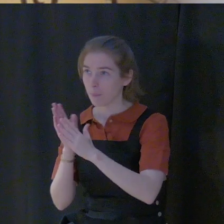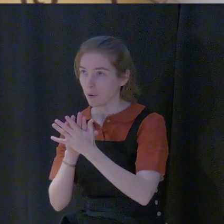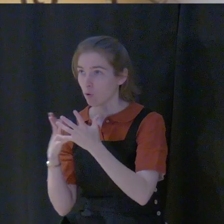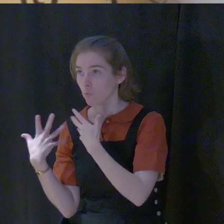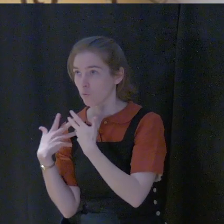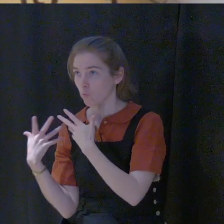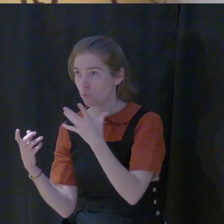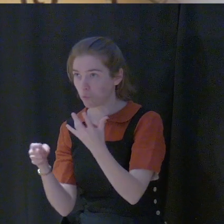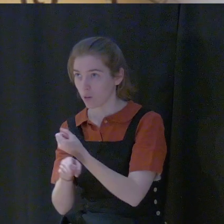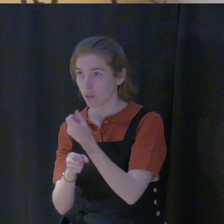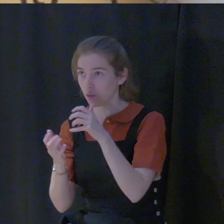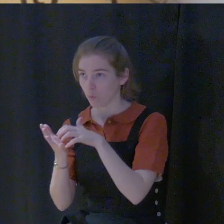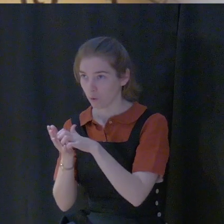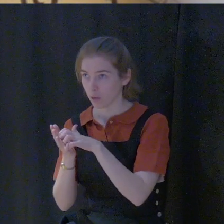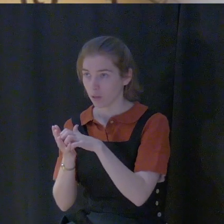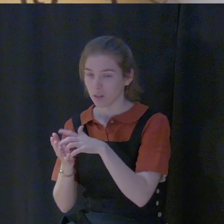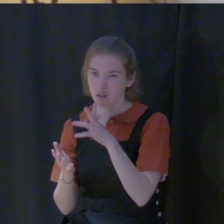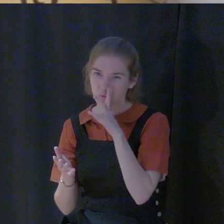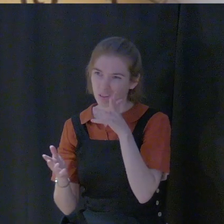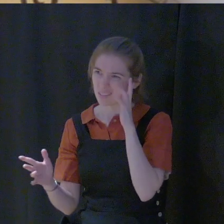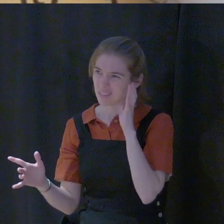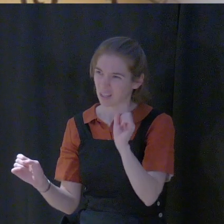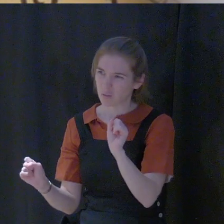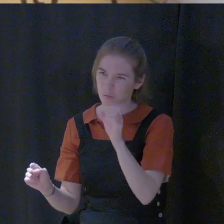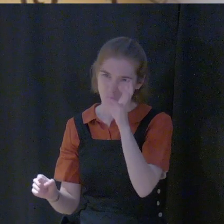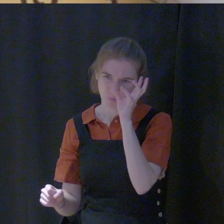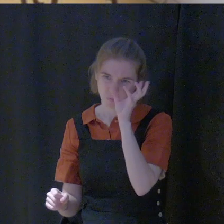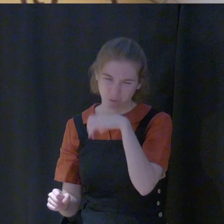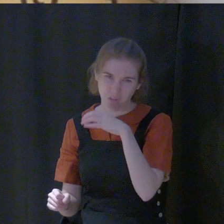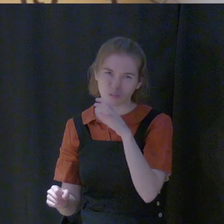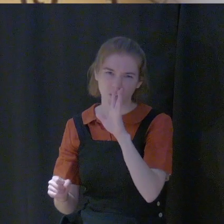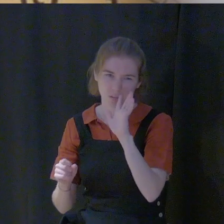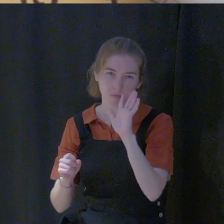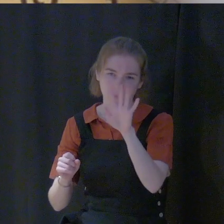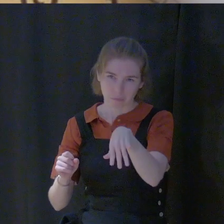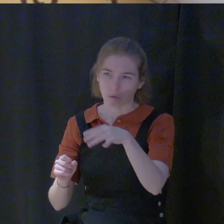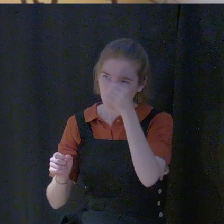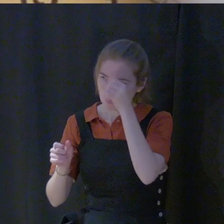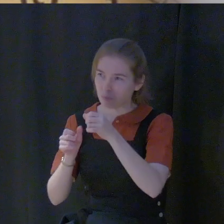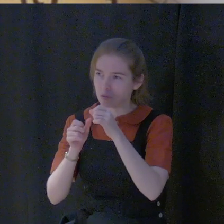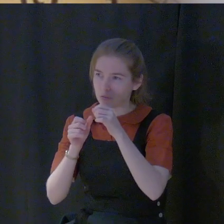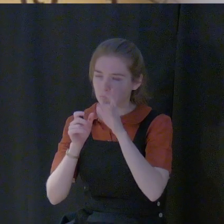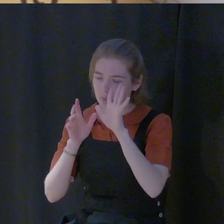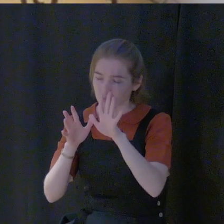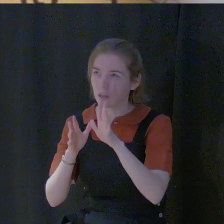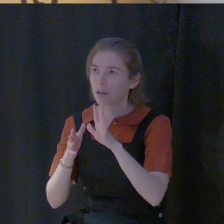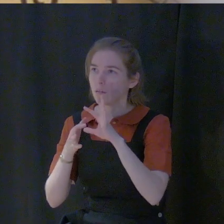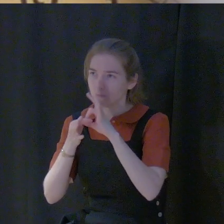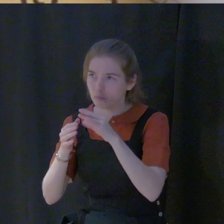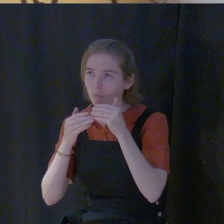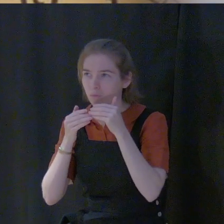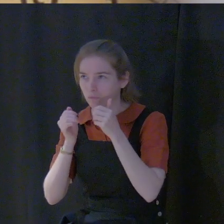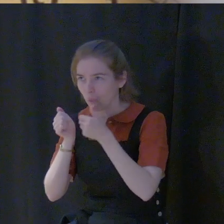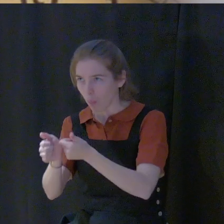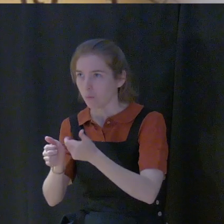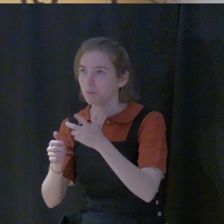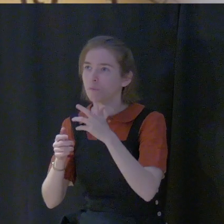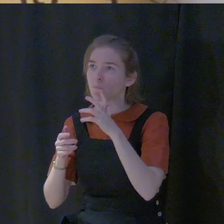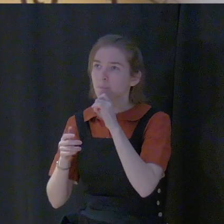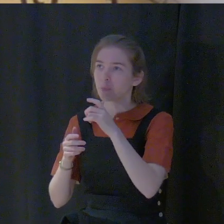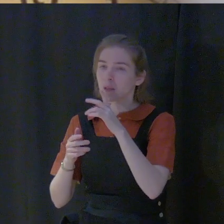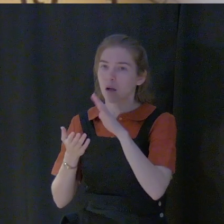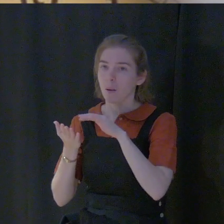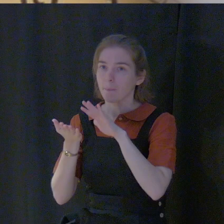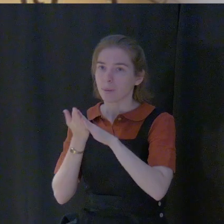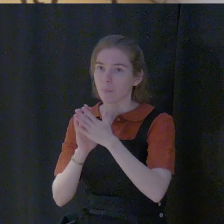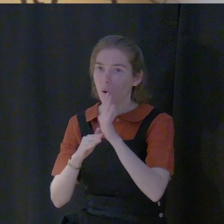weak. It's going to sound like a weird verse to you, but just hang with me, okay? To the weak I became weak that I might save the weak or win the weak. I have